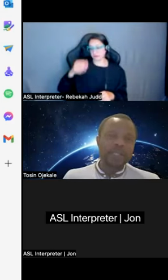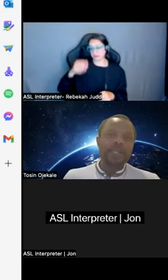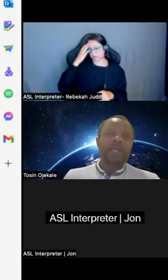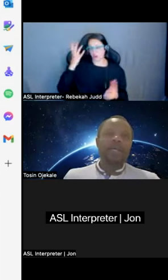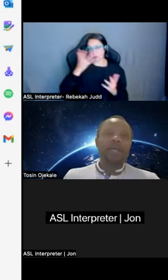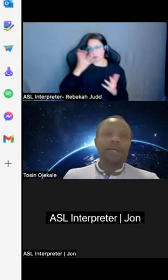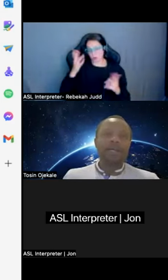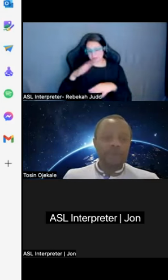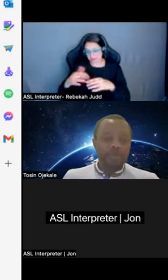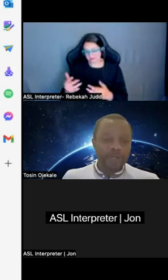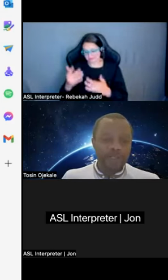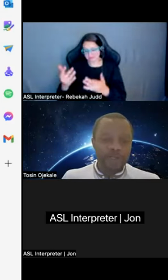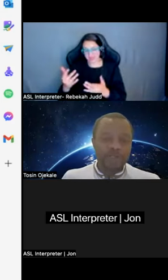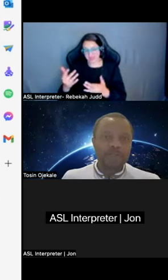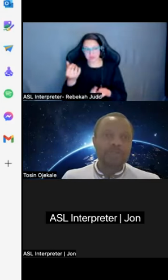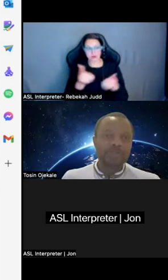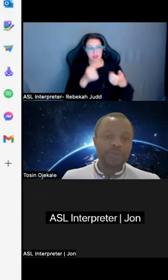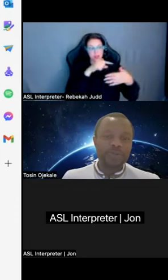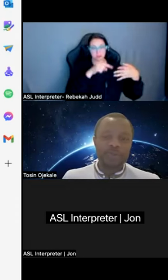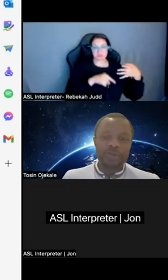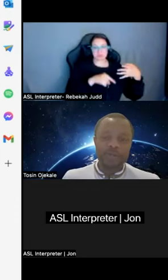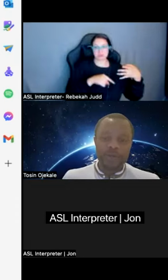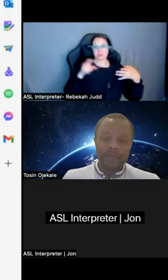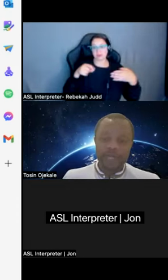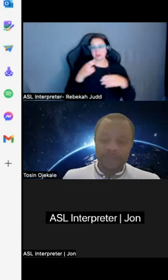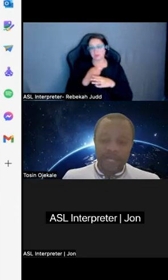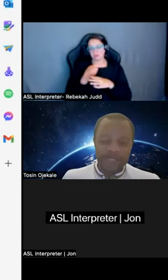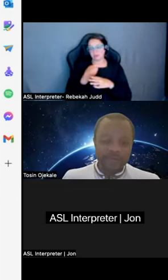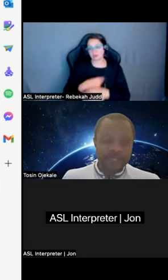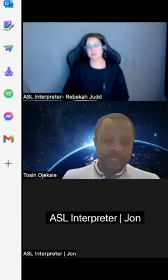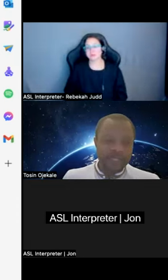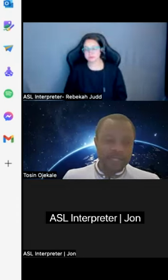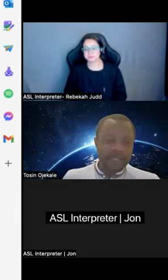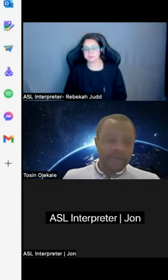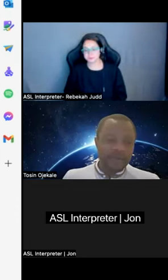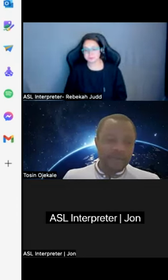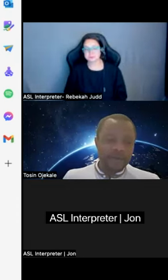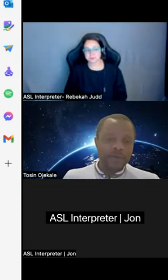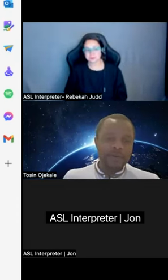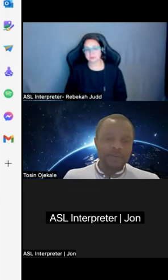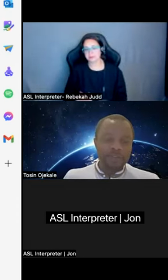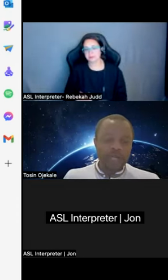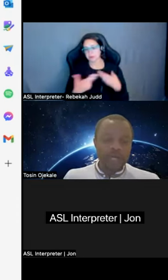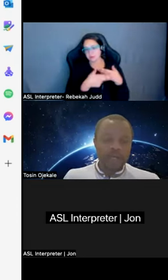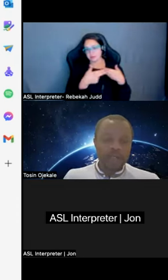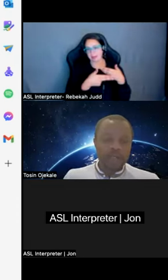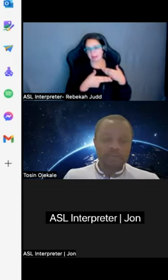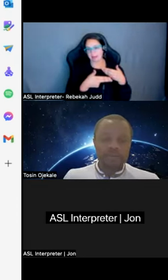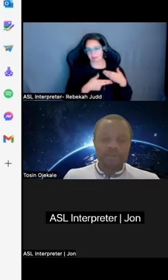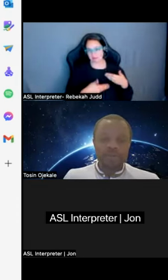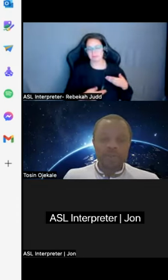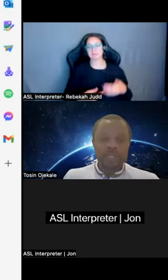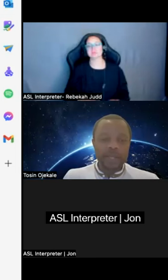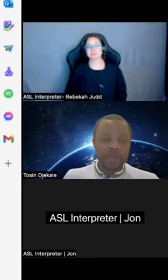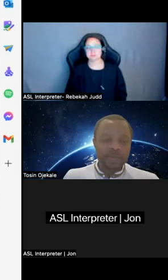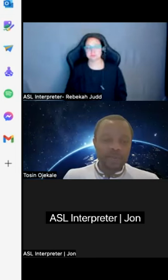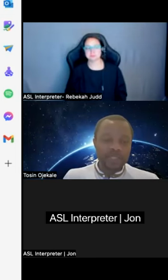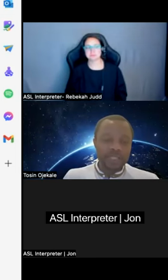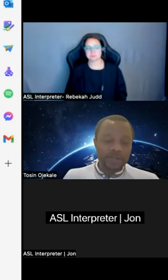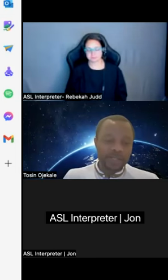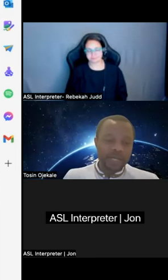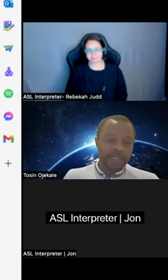these suppression to use. Okay, so that's the reason for you to know the